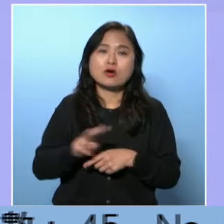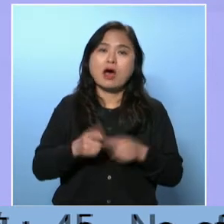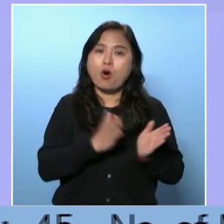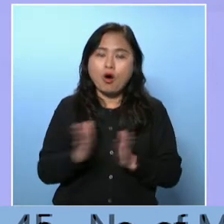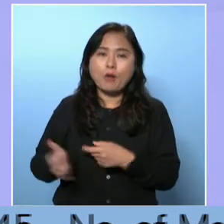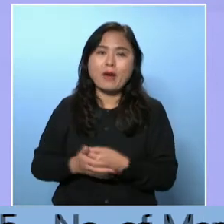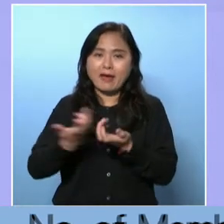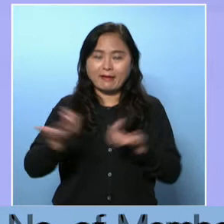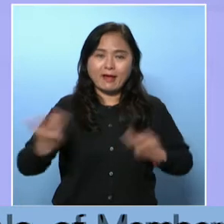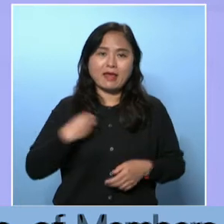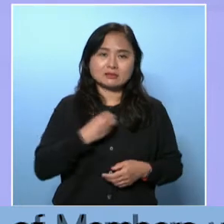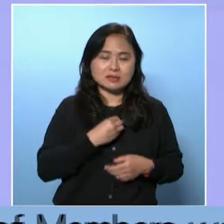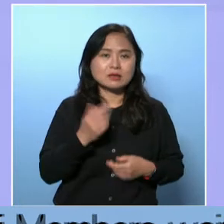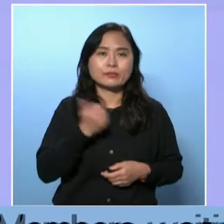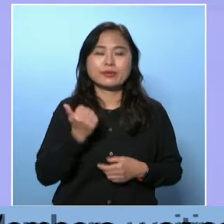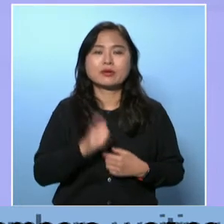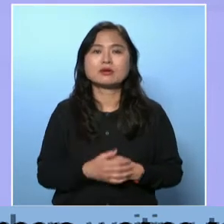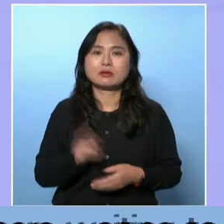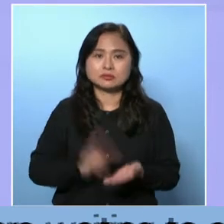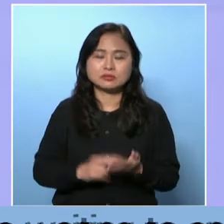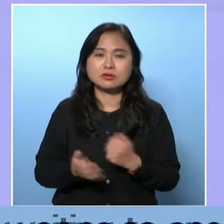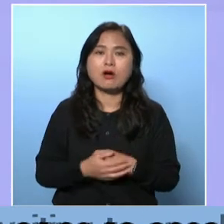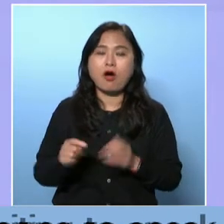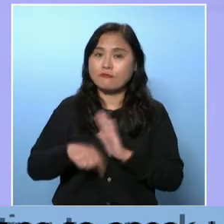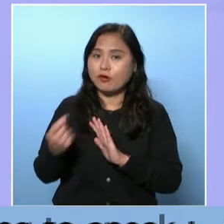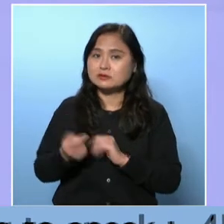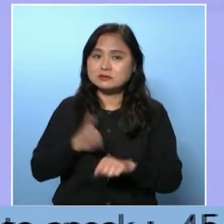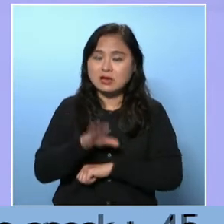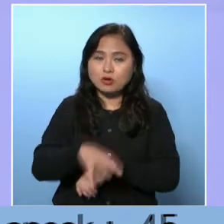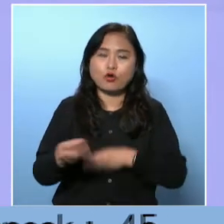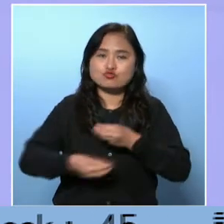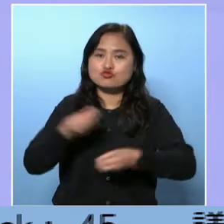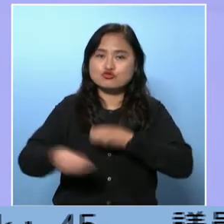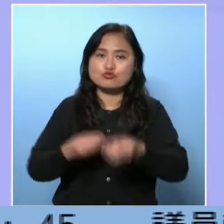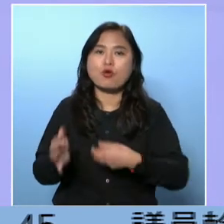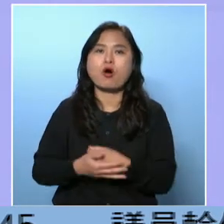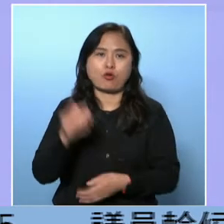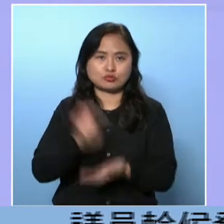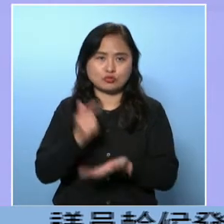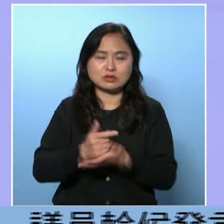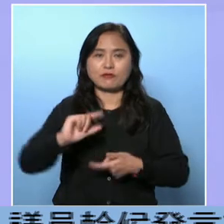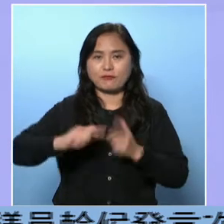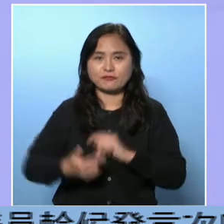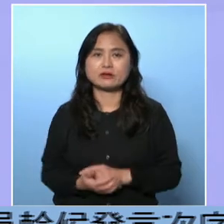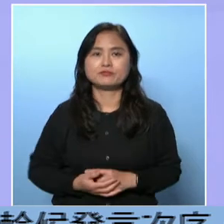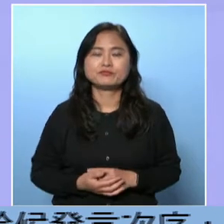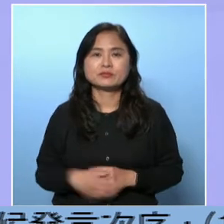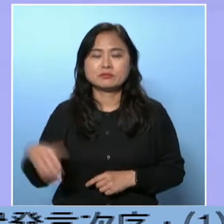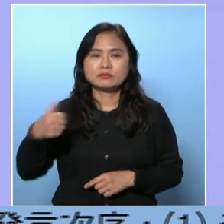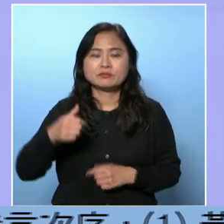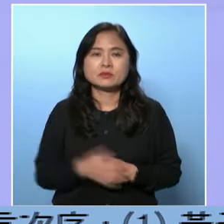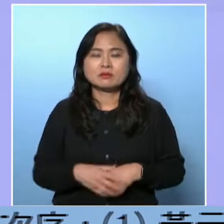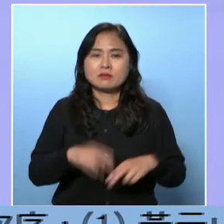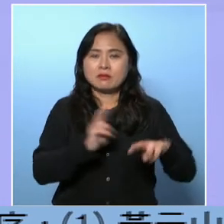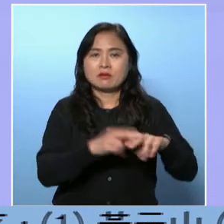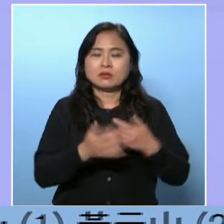kit or a nuclear exit test, confirmed cases can be arranged to